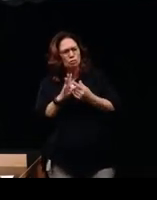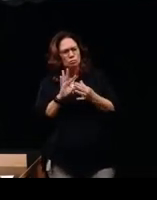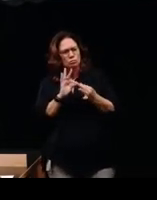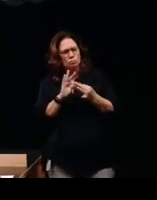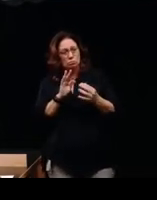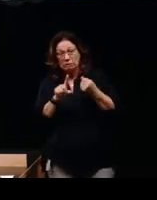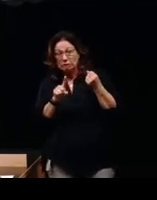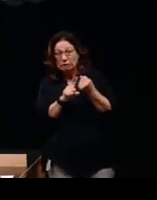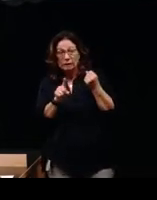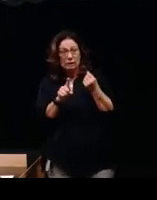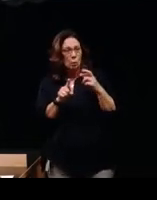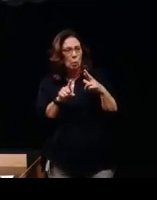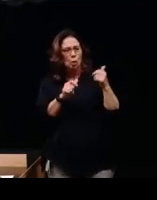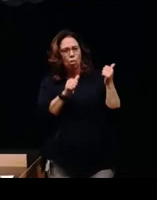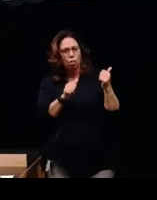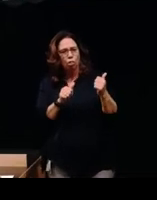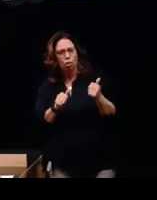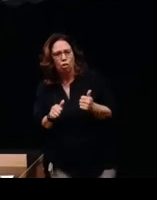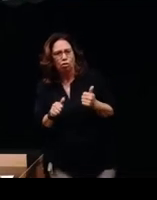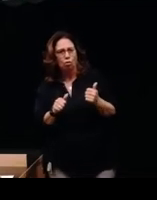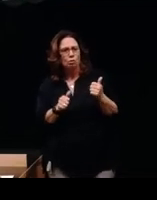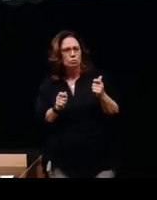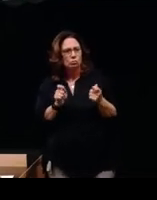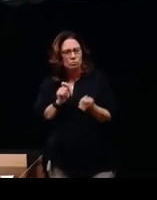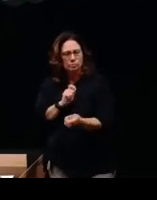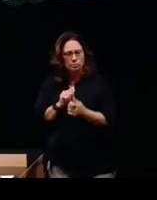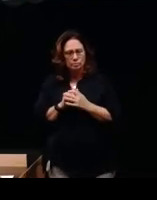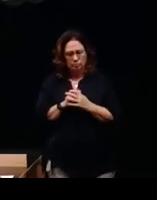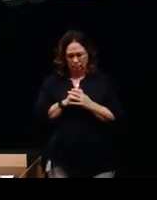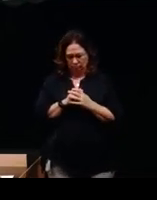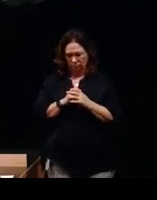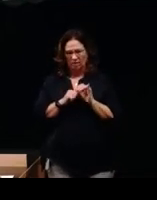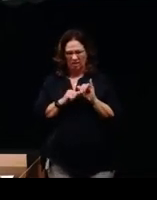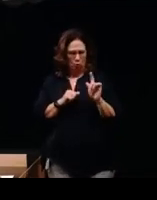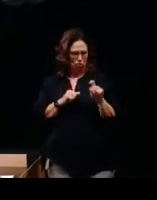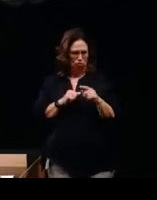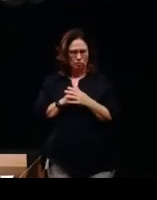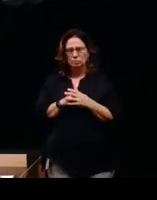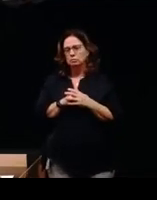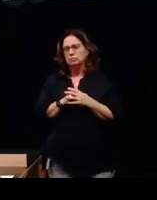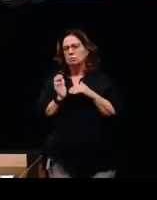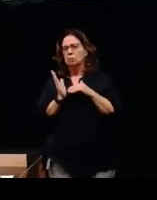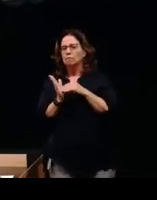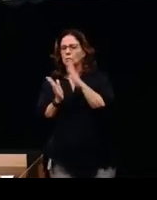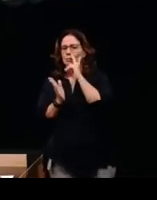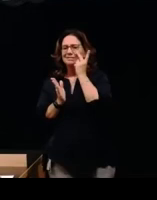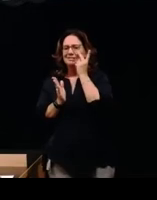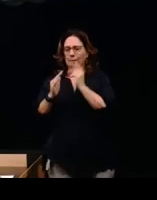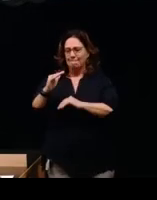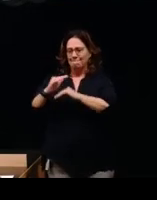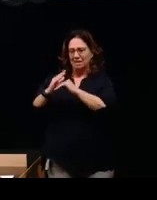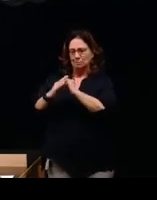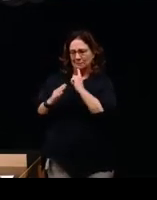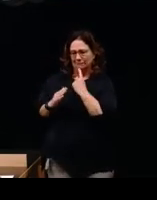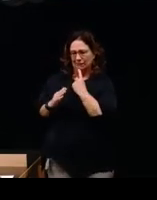suddenly? Did it evolve over time? One of the tempos that we see is maximal severity in a short time